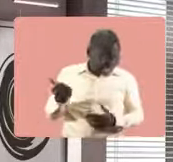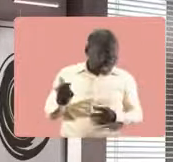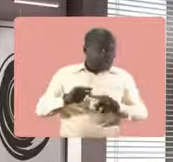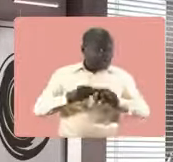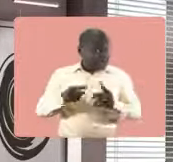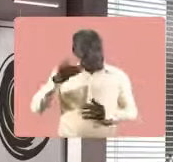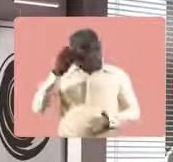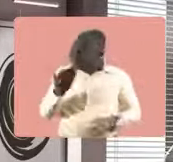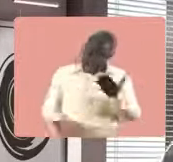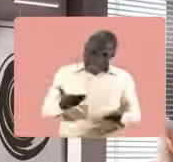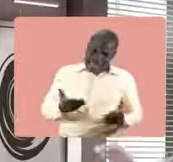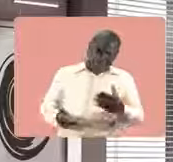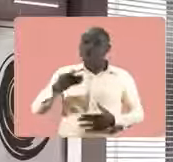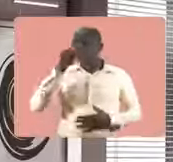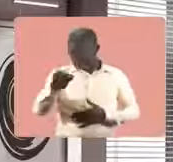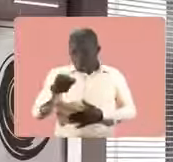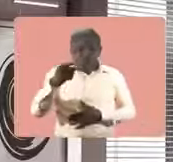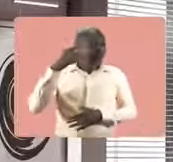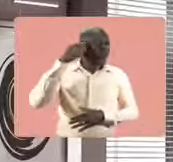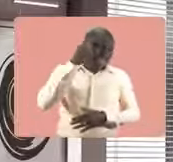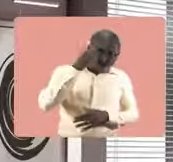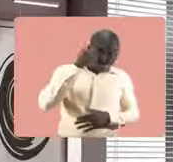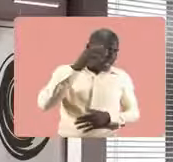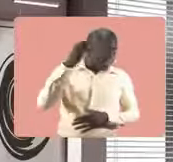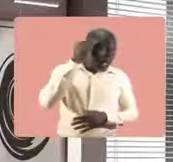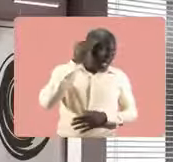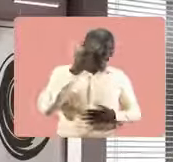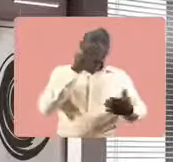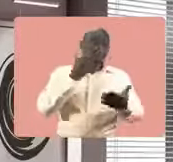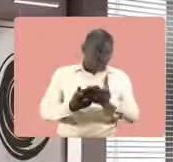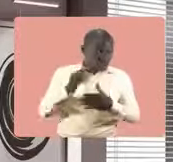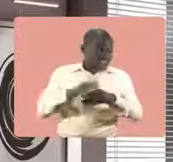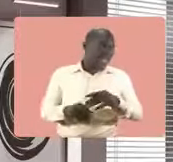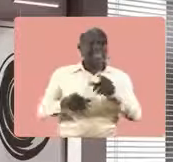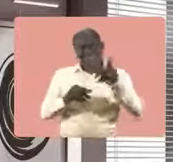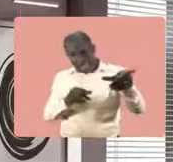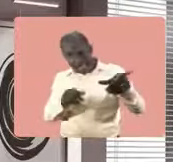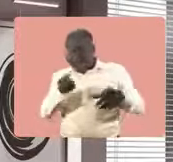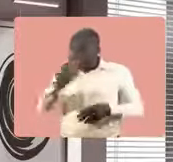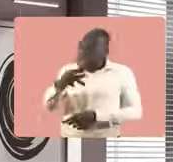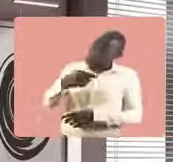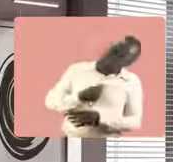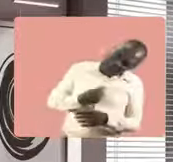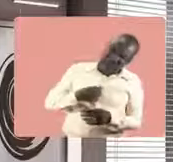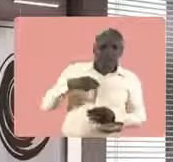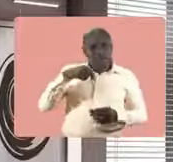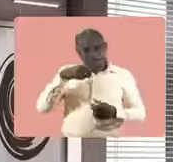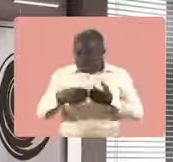wagen kire esoche obi adea dea onipa bia nso ni ho betena ho amwo bu no